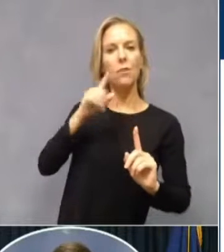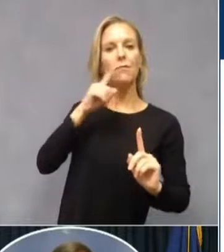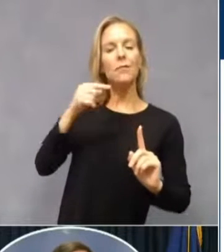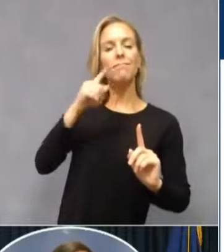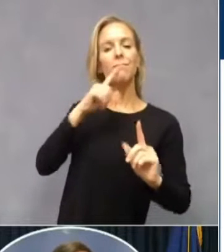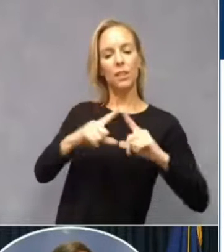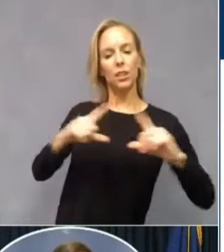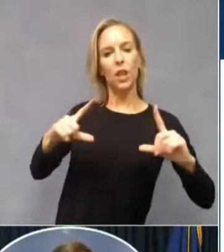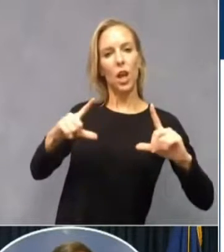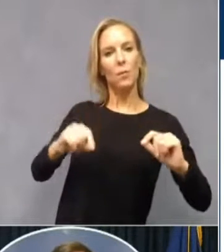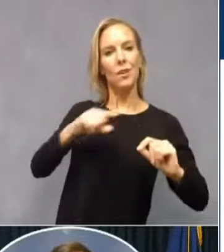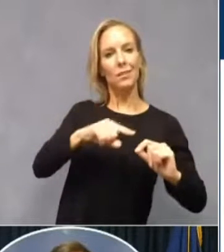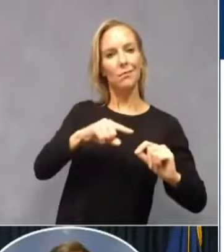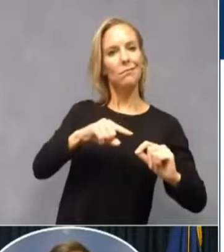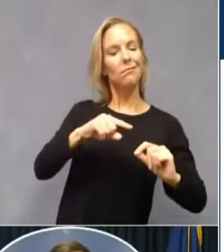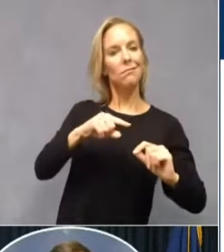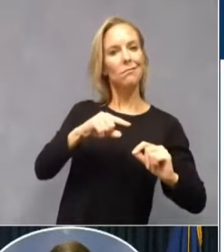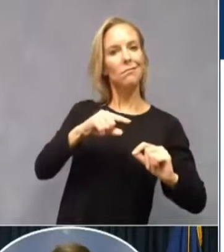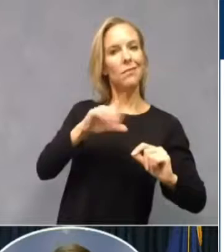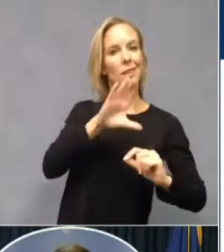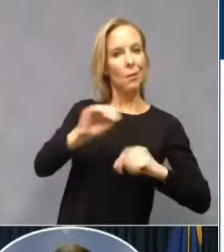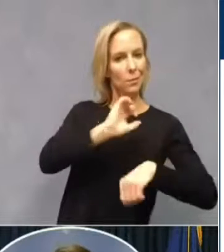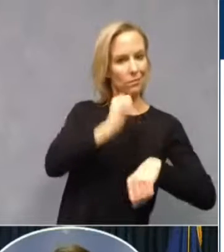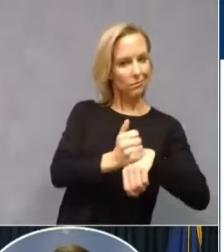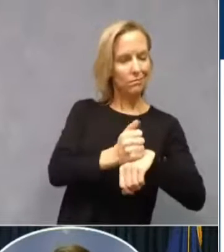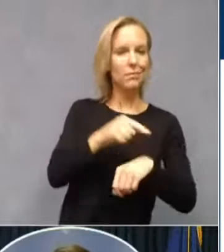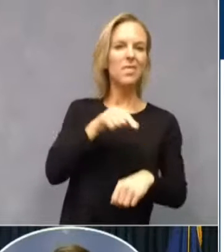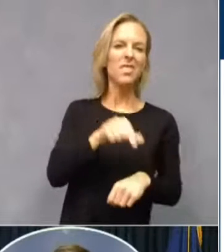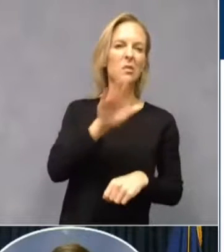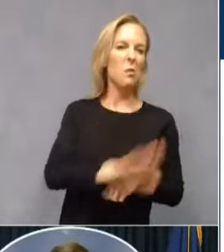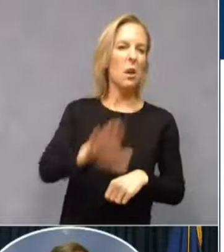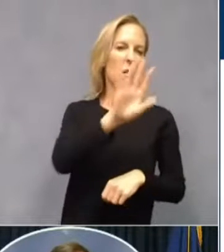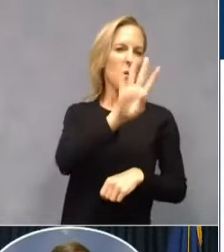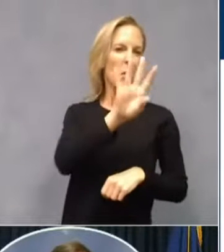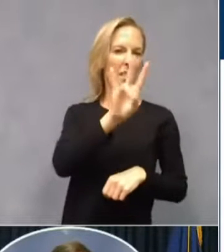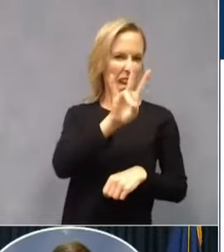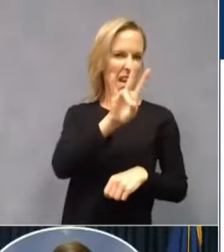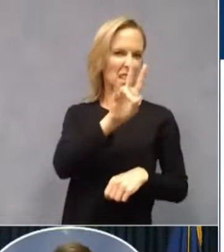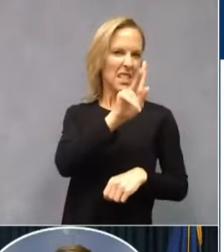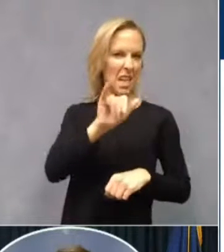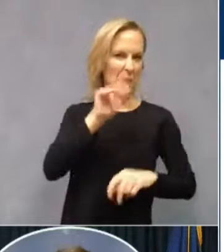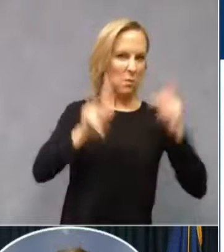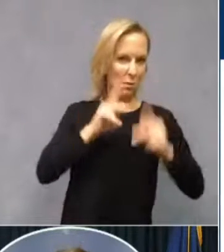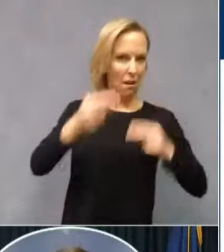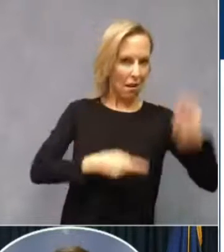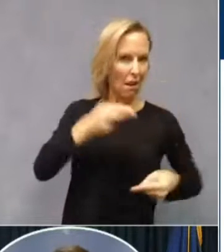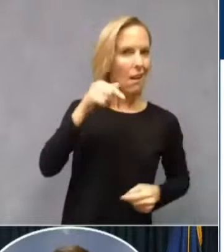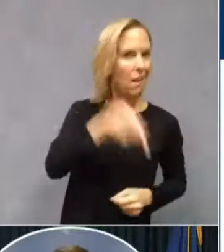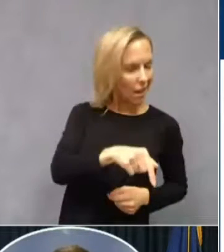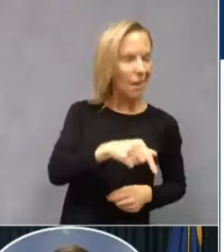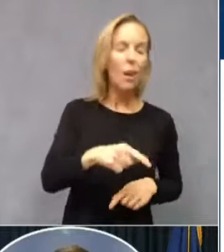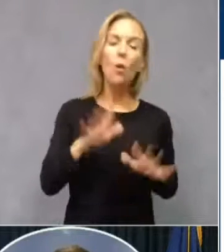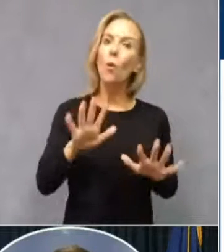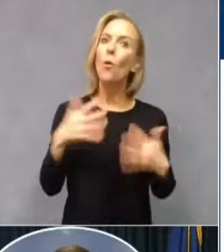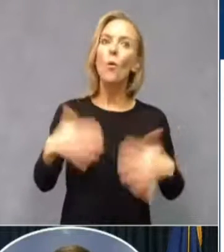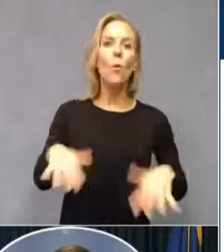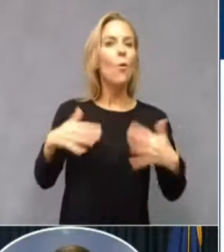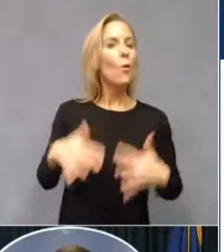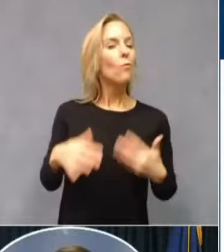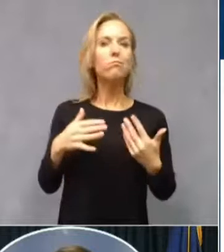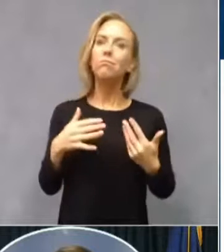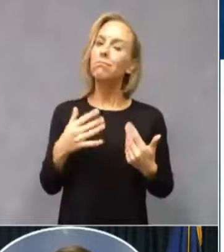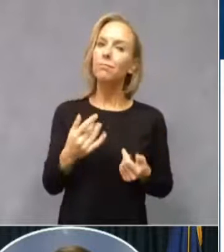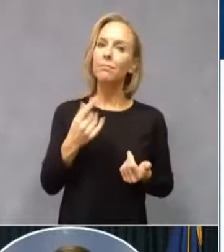job opportunities for somewhere about 47,000 Kentuckians. We're fortunate to have both companies in our